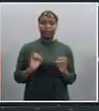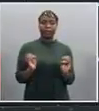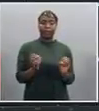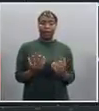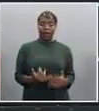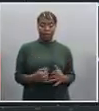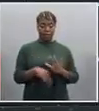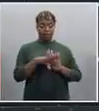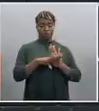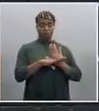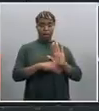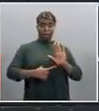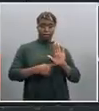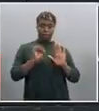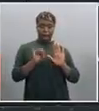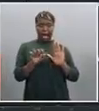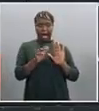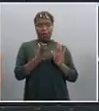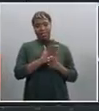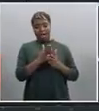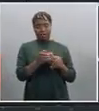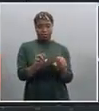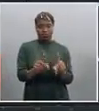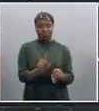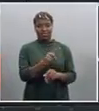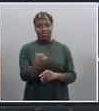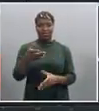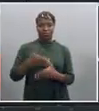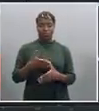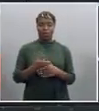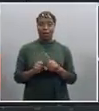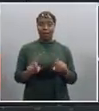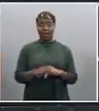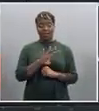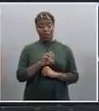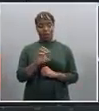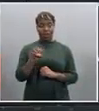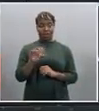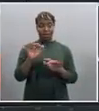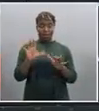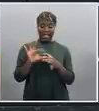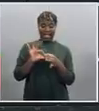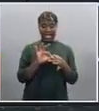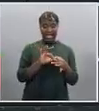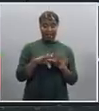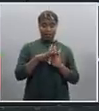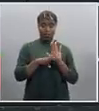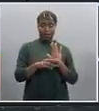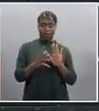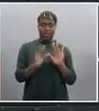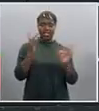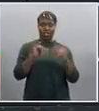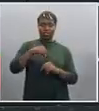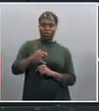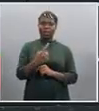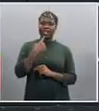Works program is designed to provide some work opportunities, but about 400 people linked to one of these programs through the city of Johannesburg